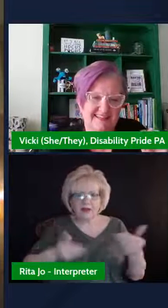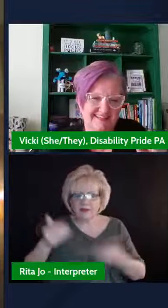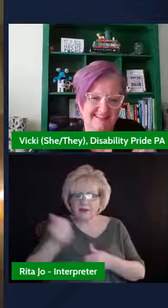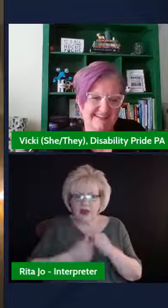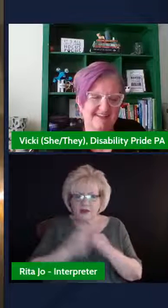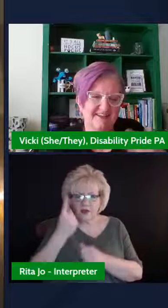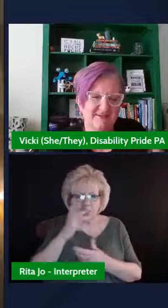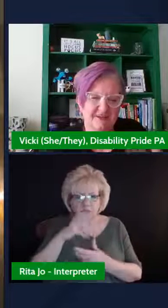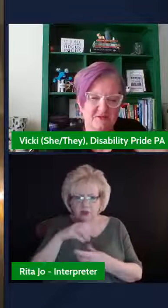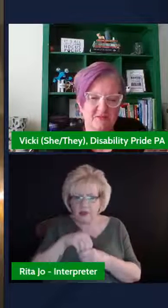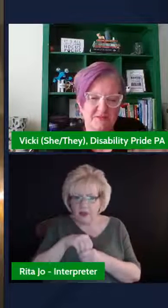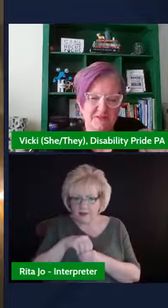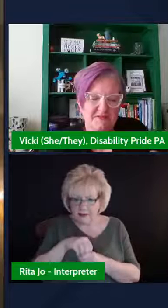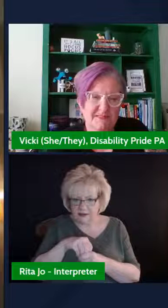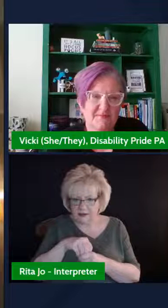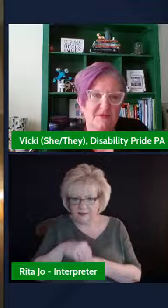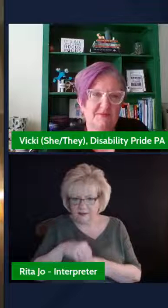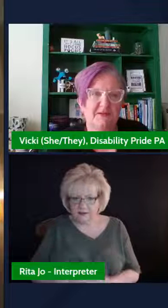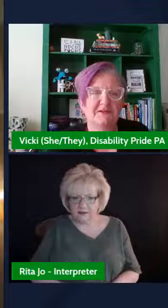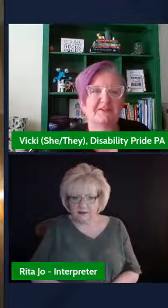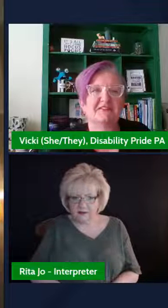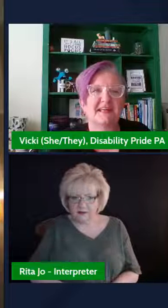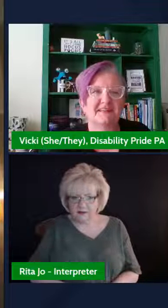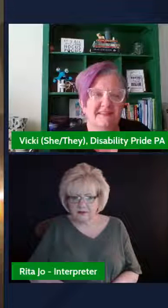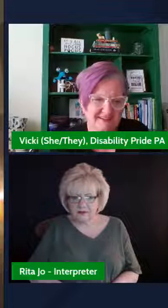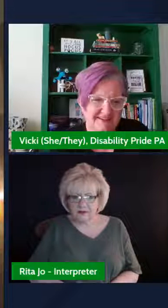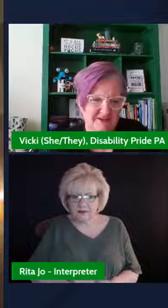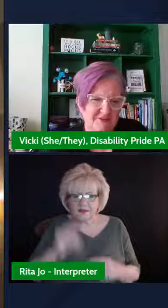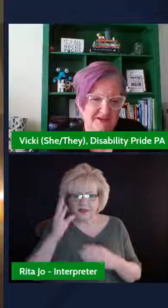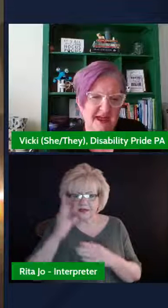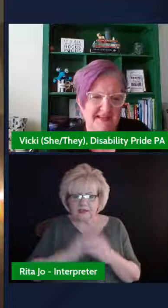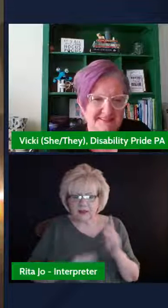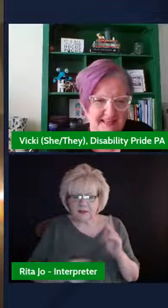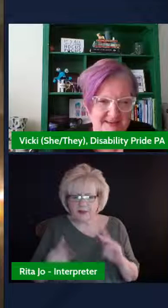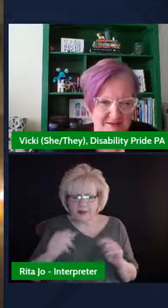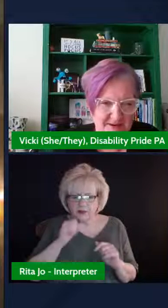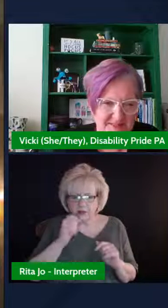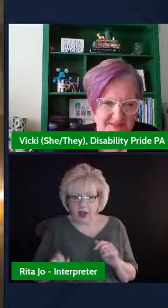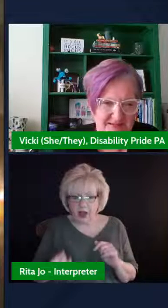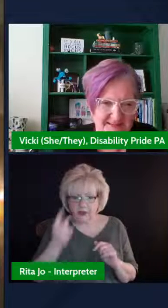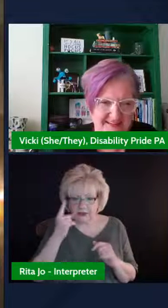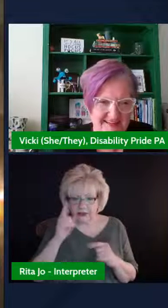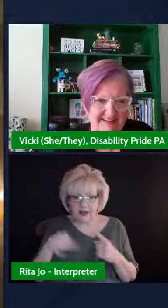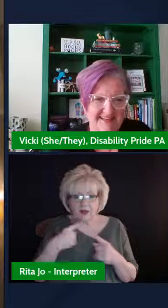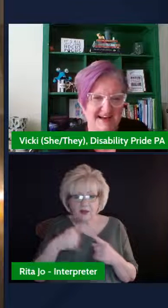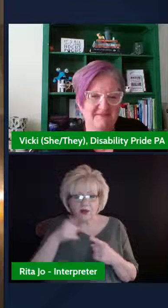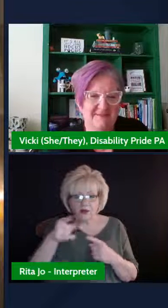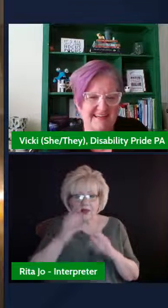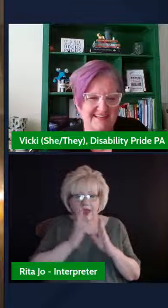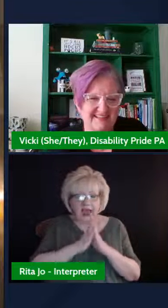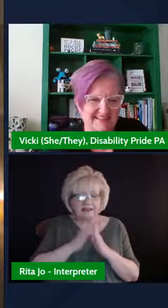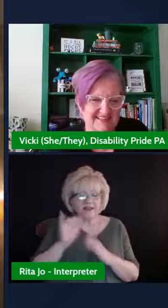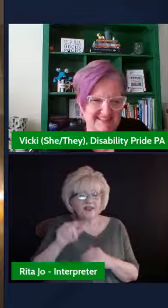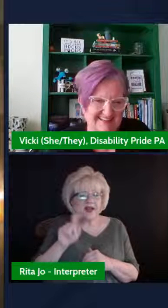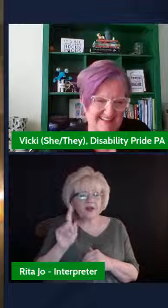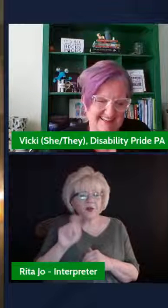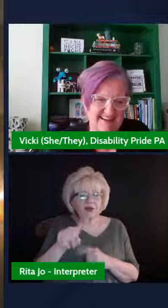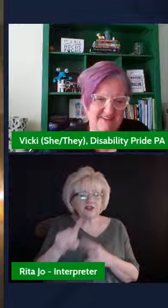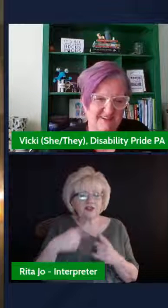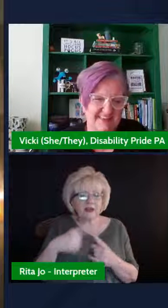of the you some people don't understand when you ask that question about an